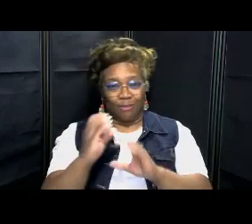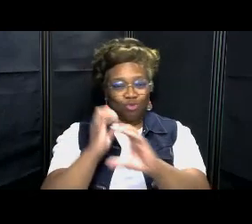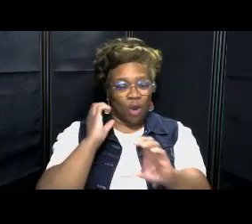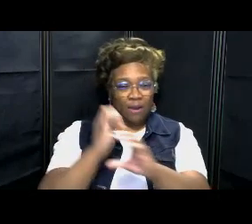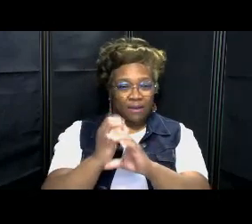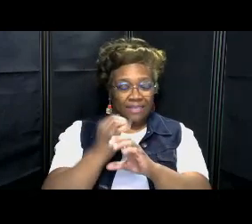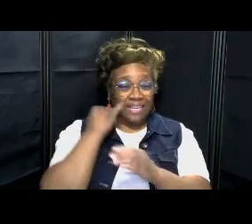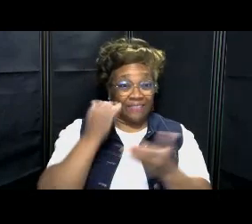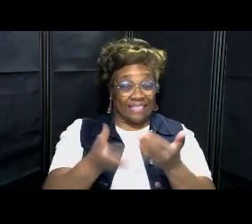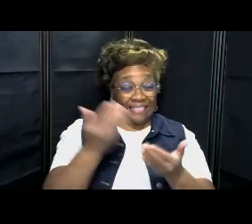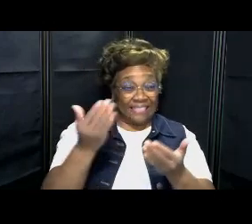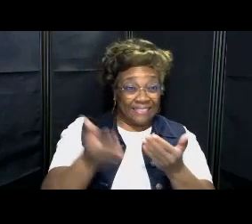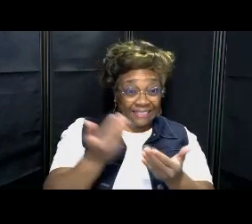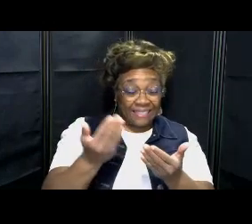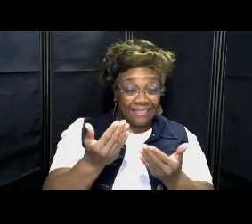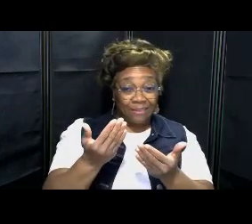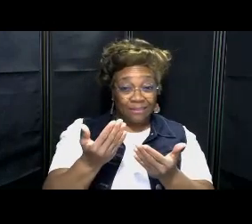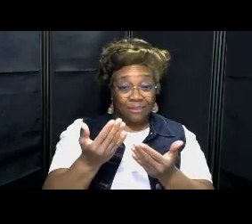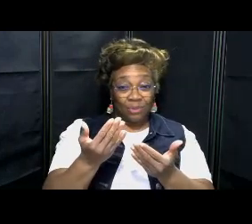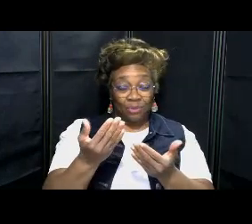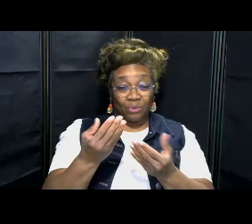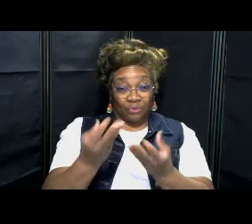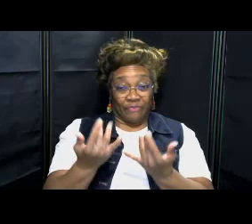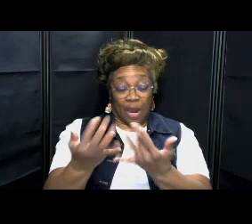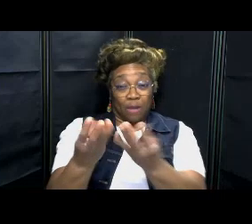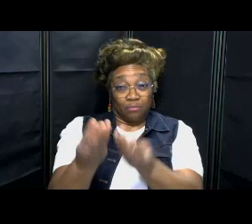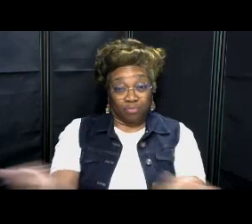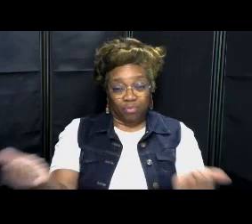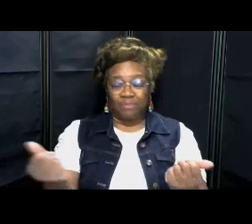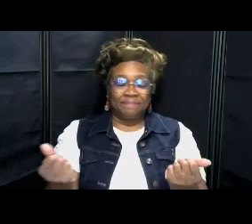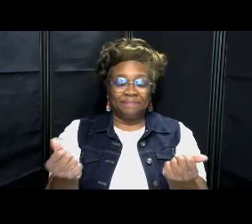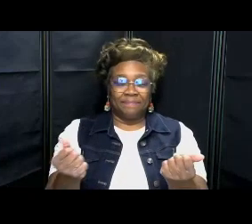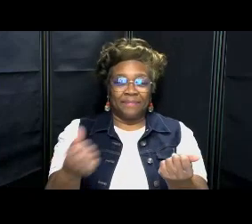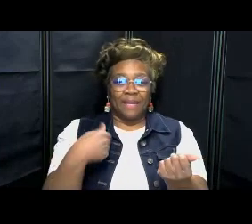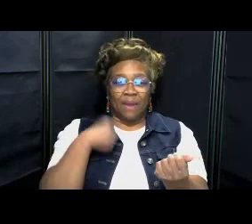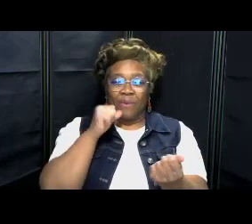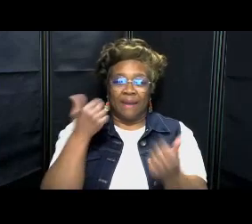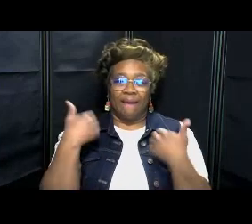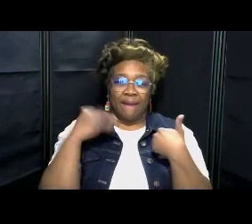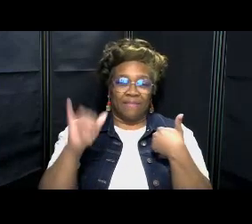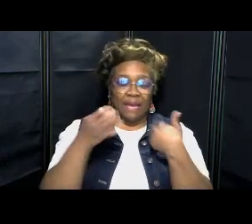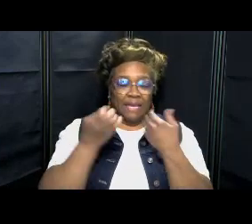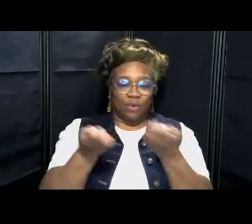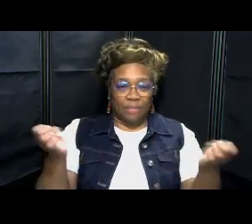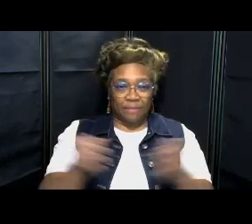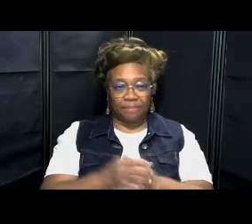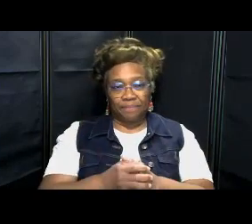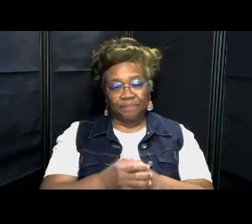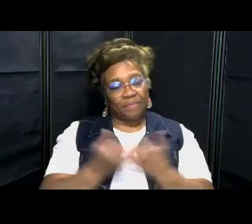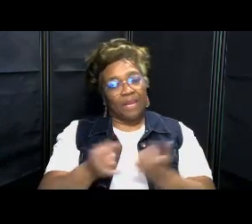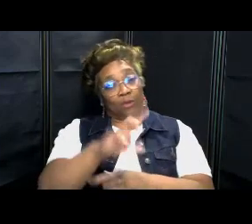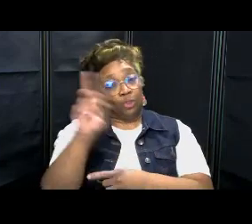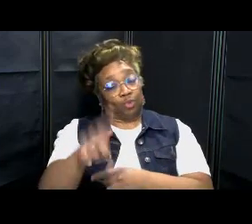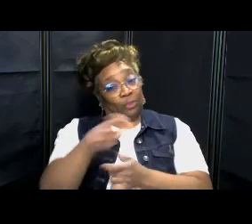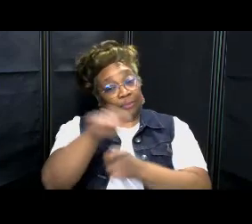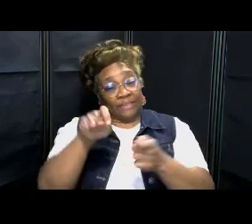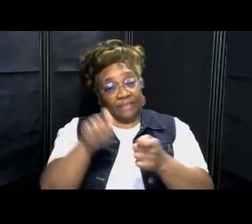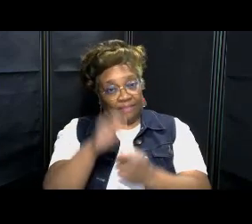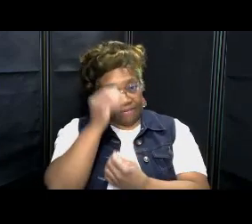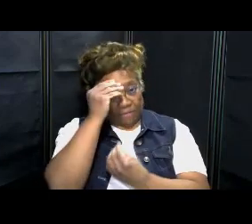I wouldn't have all that equipment. So now these are some Detroit statistics that I kind of want you to have in your